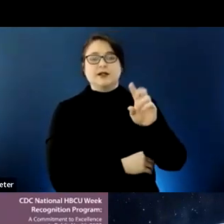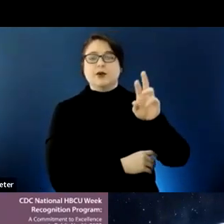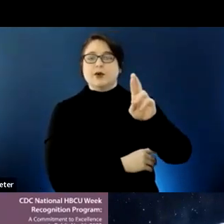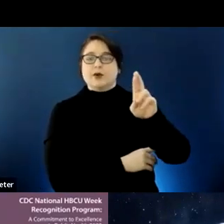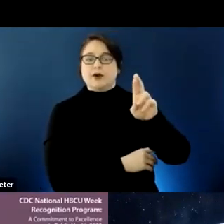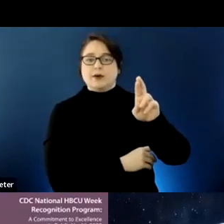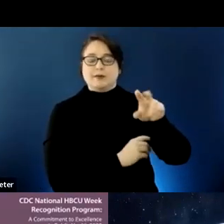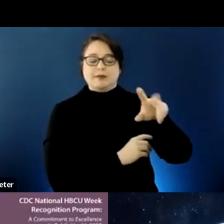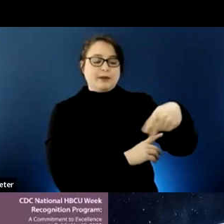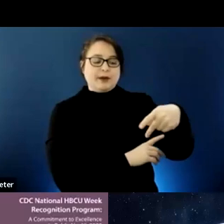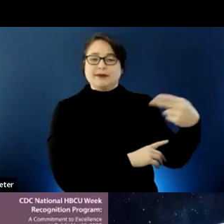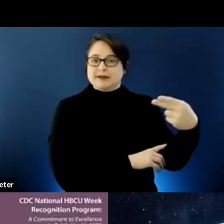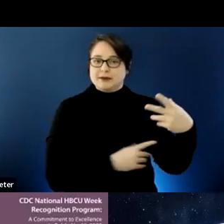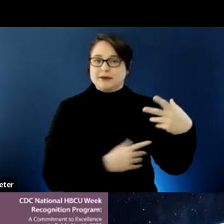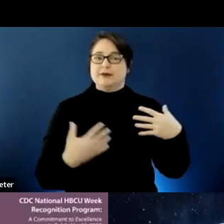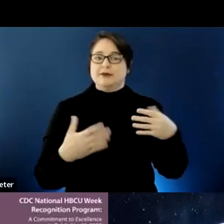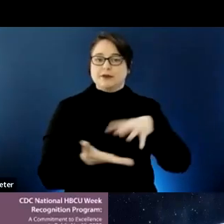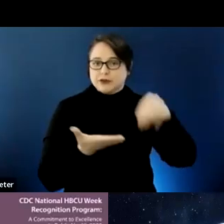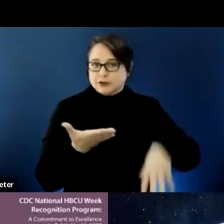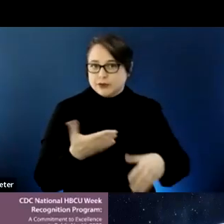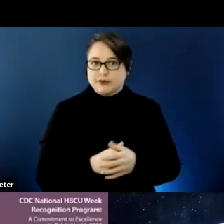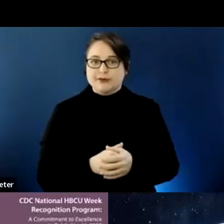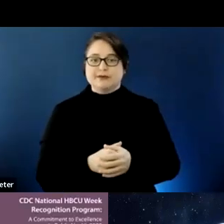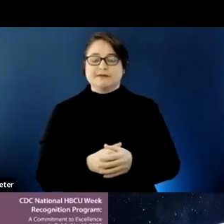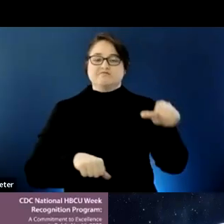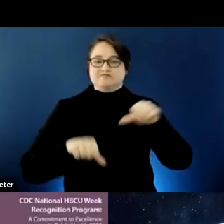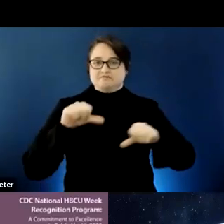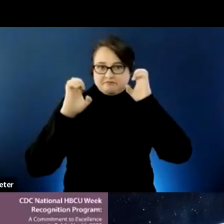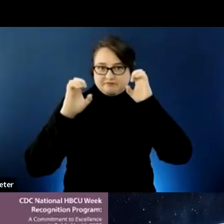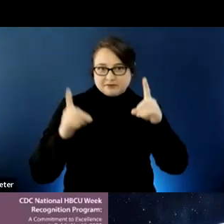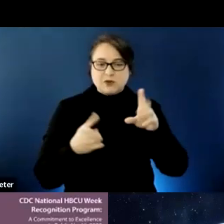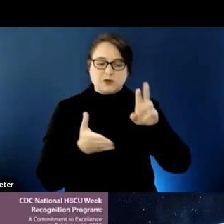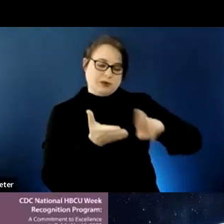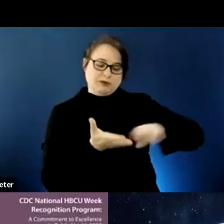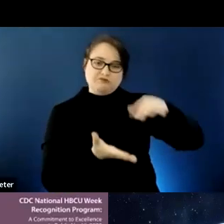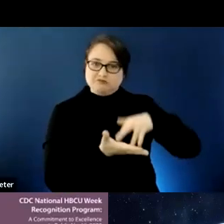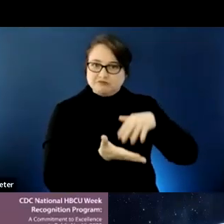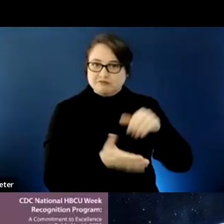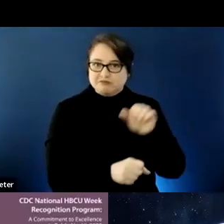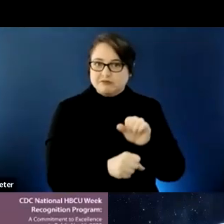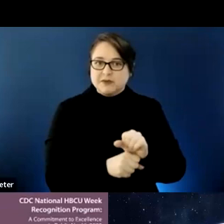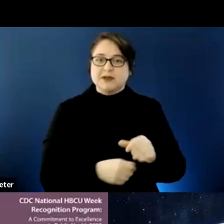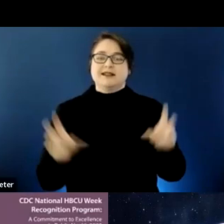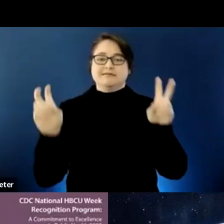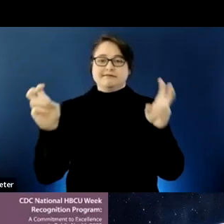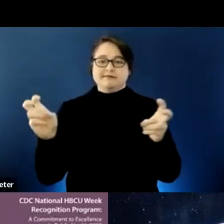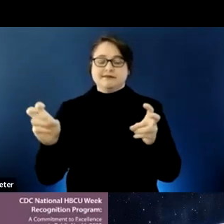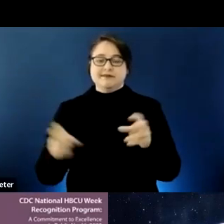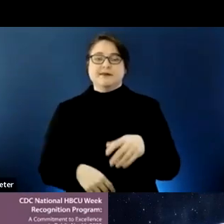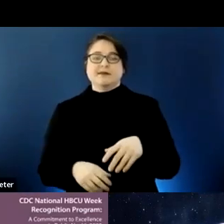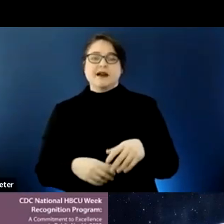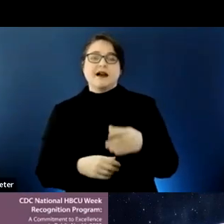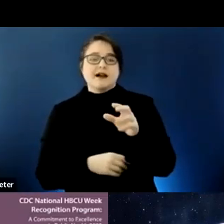College of Health Sciences with Jackson State University. I'm currently working on my research study, which is entitled, Are You Prepared? HIV